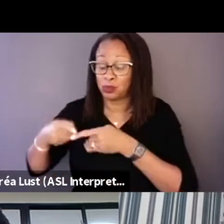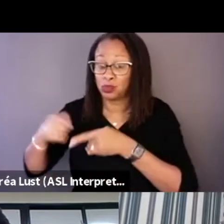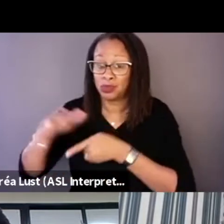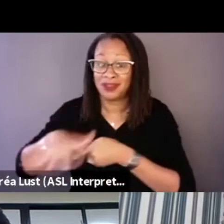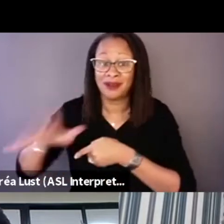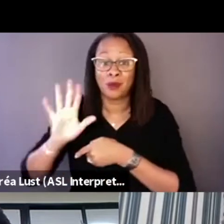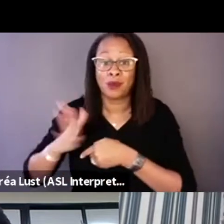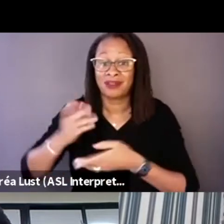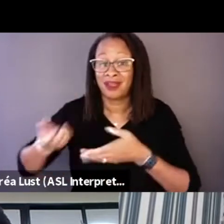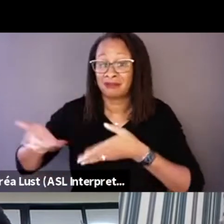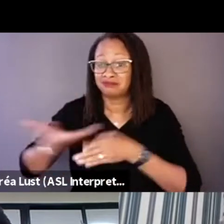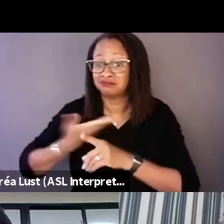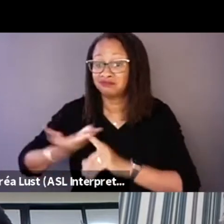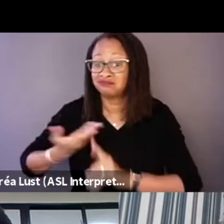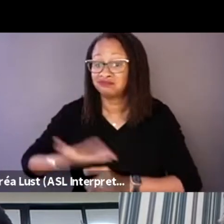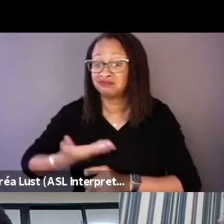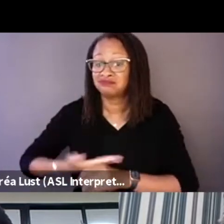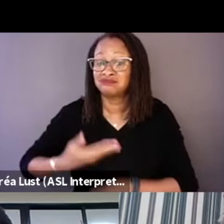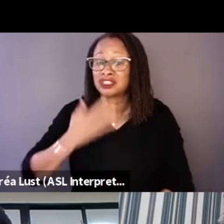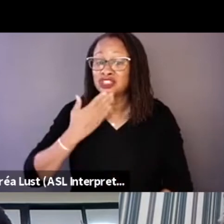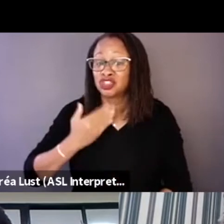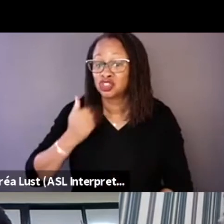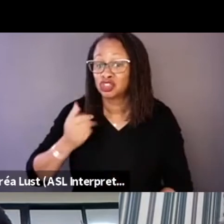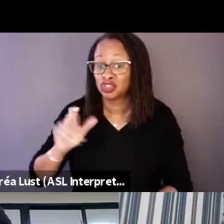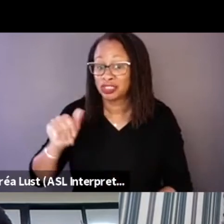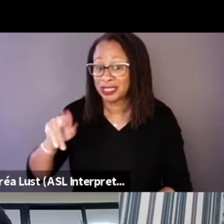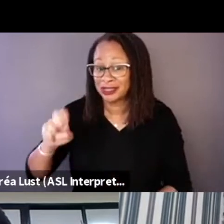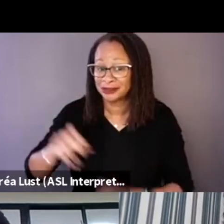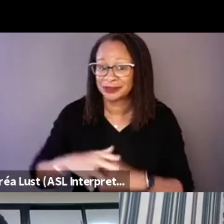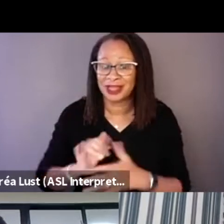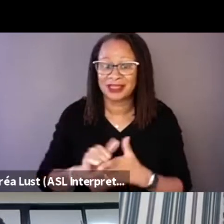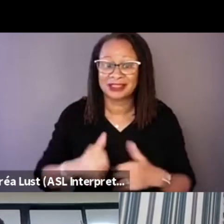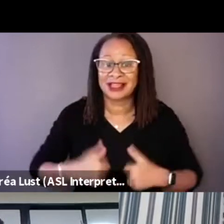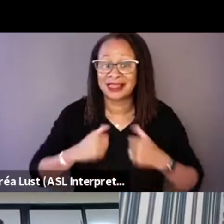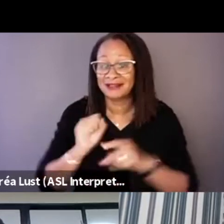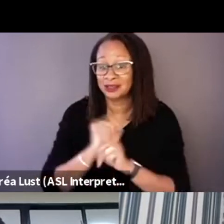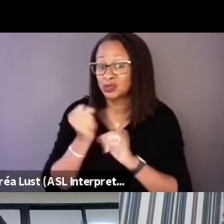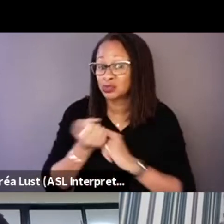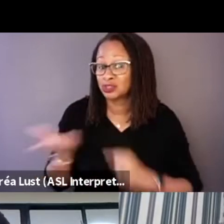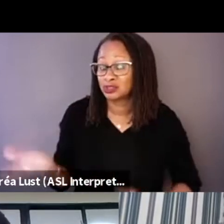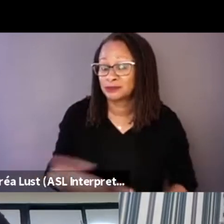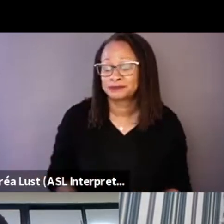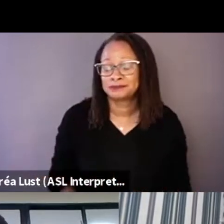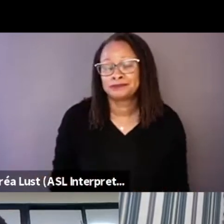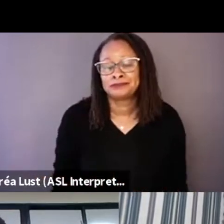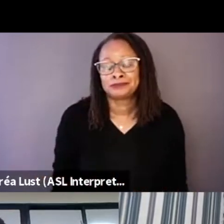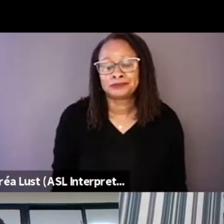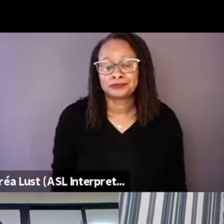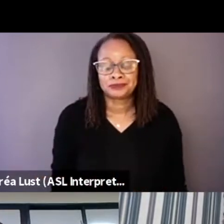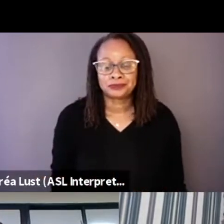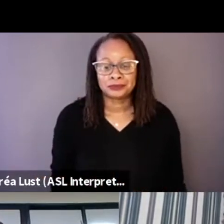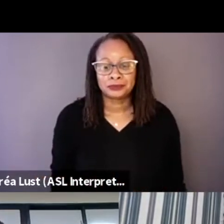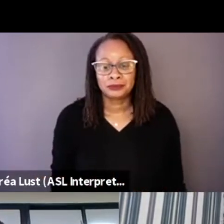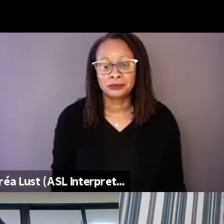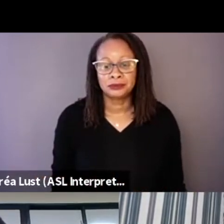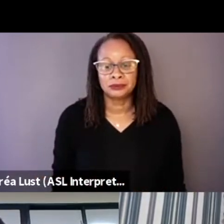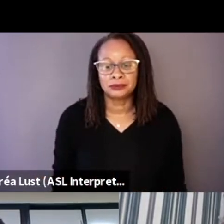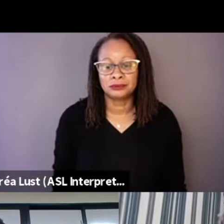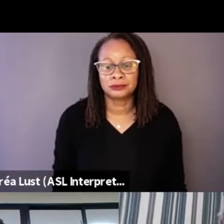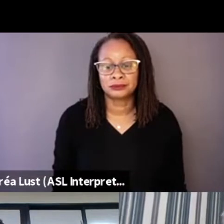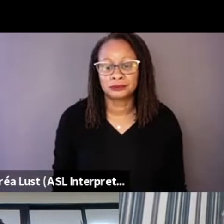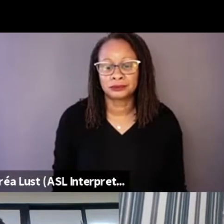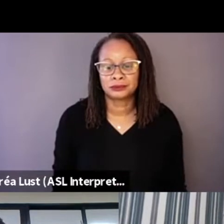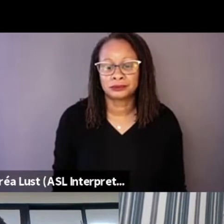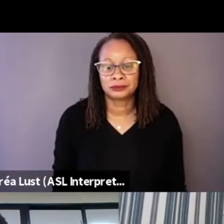That is their living situation. Y bueno, desde esa migración y todos los